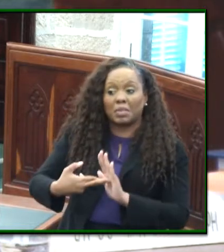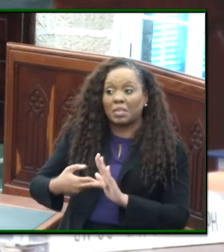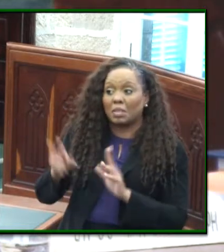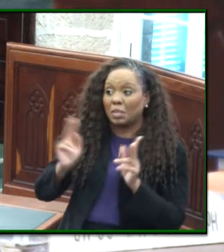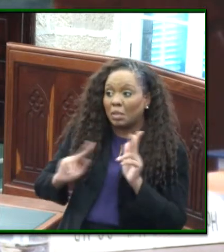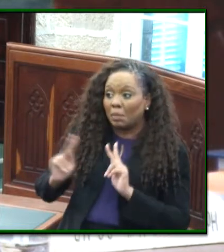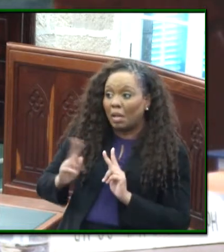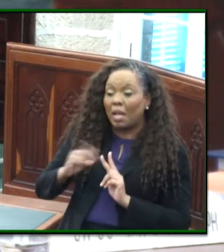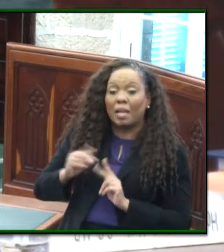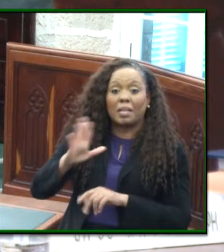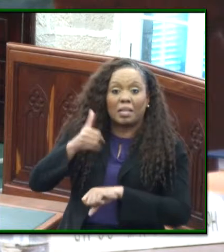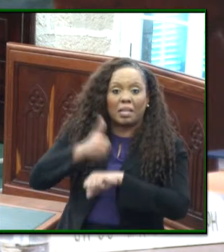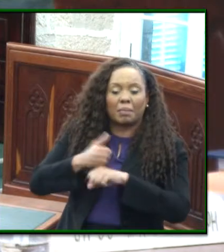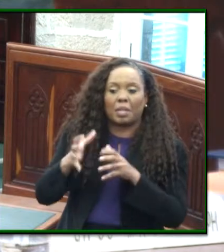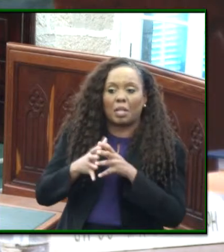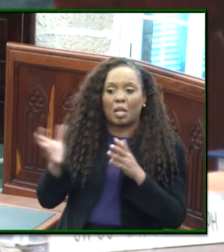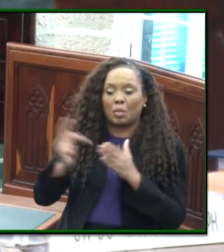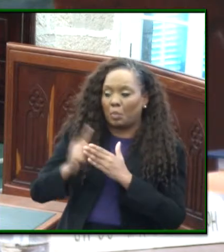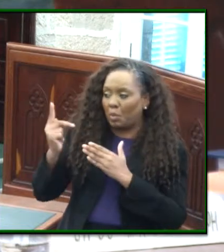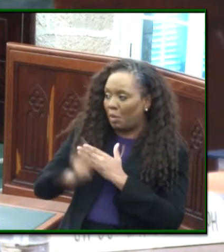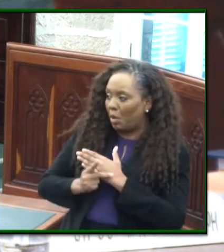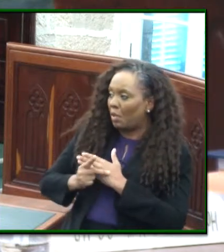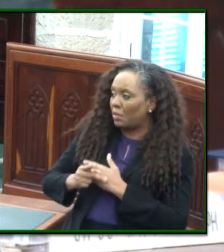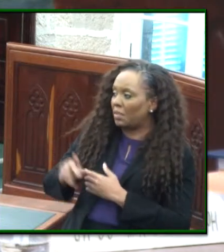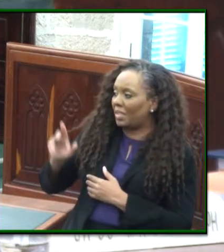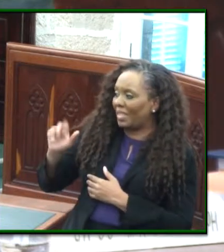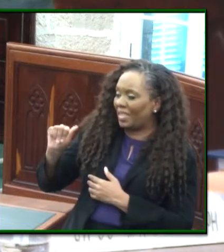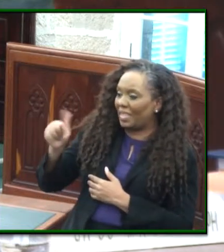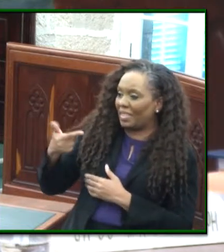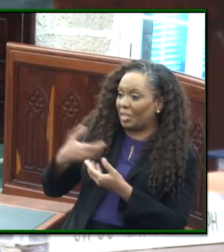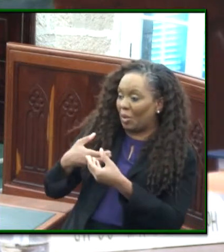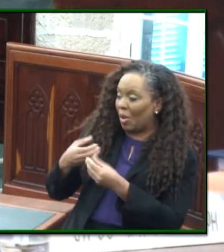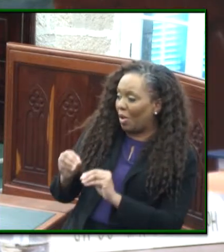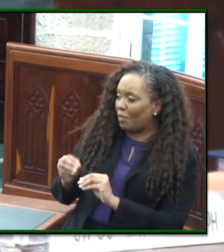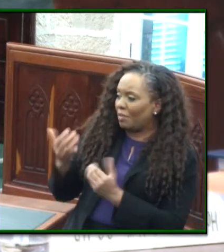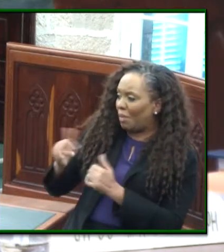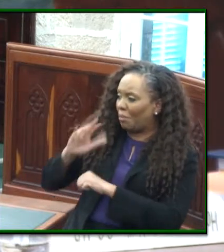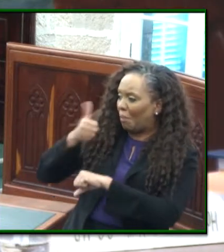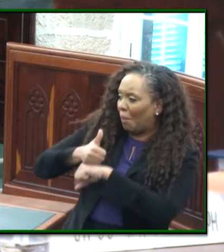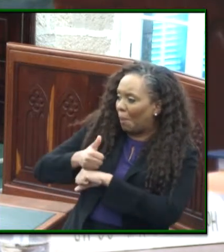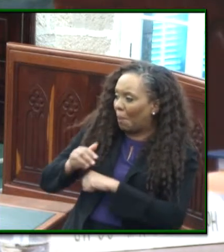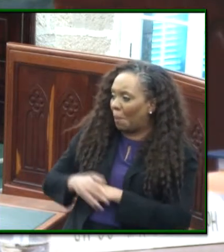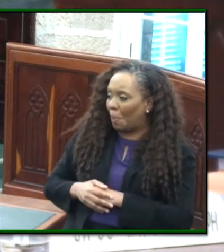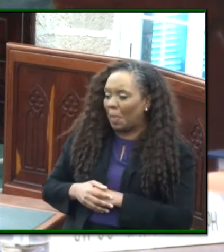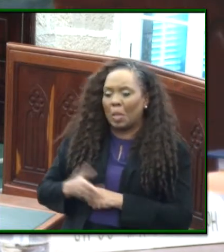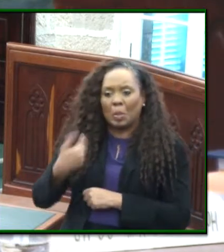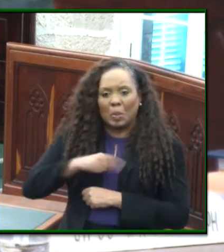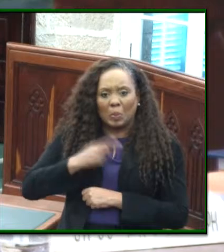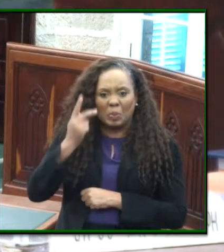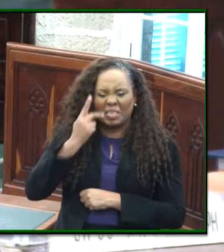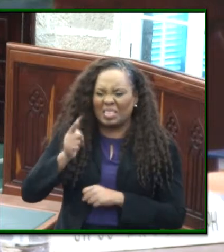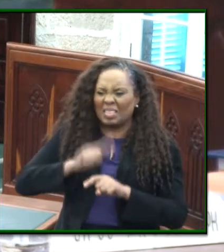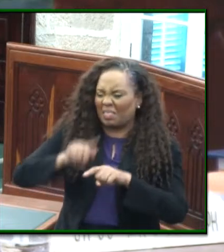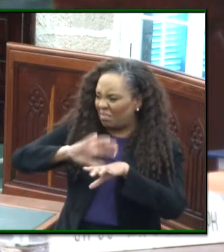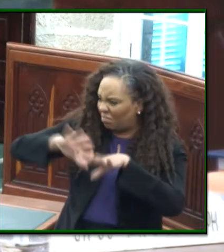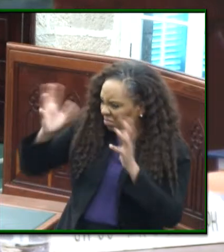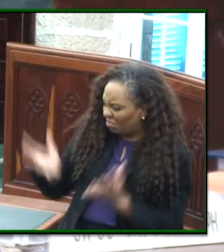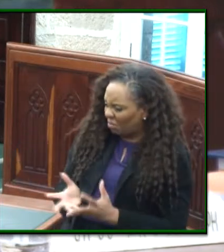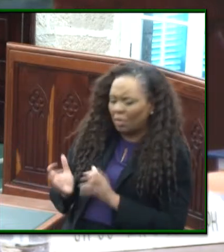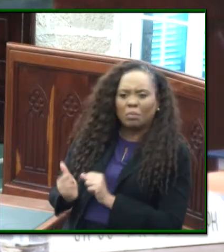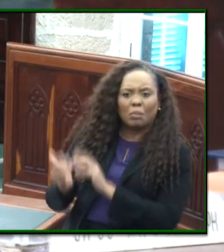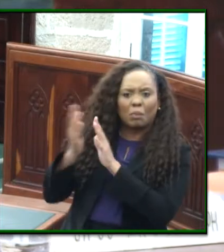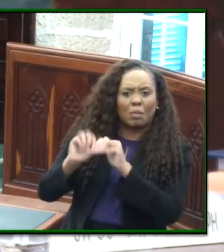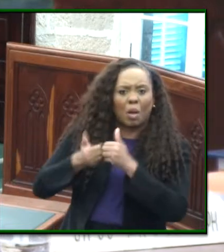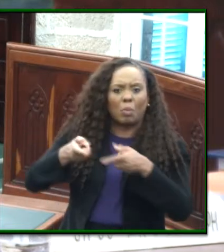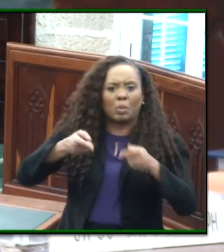lot of the programs of which the AG's office is now implementing, whereby you look at a holistic approach to dealing with